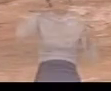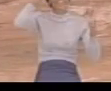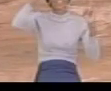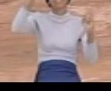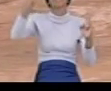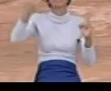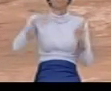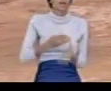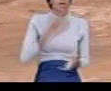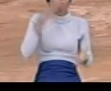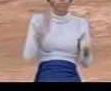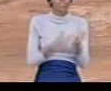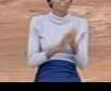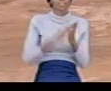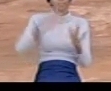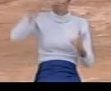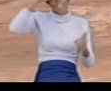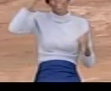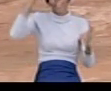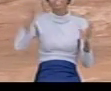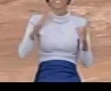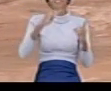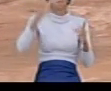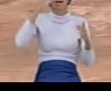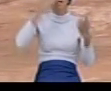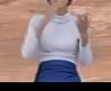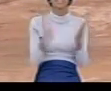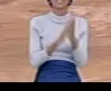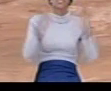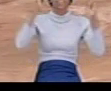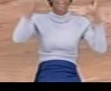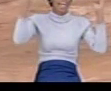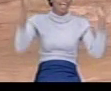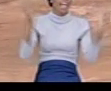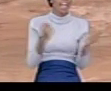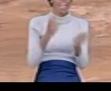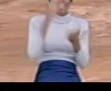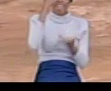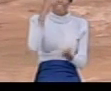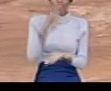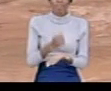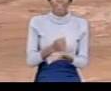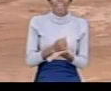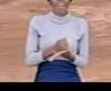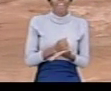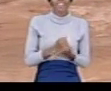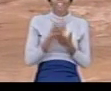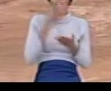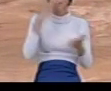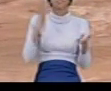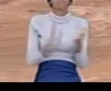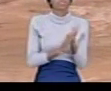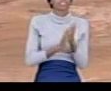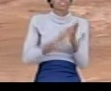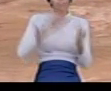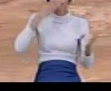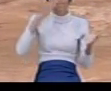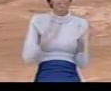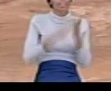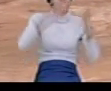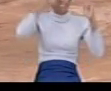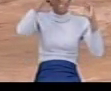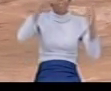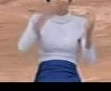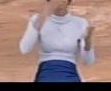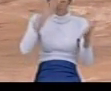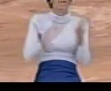praise him, praise him, praise him, hallelujah, amen. Praise him, praise him,